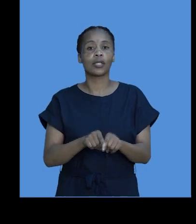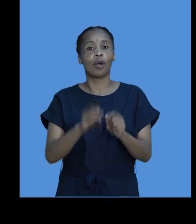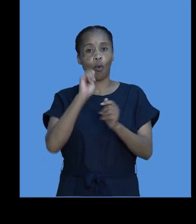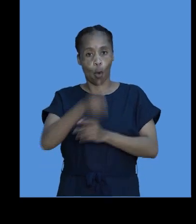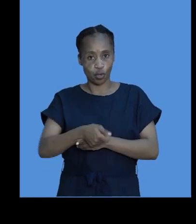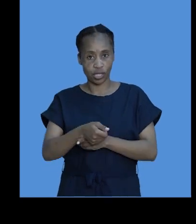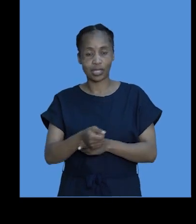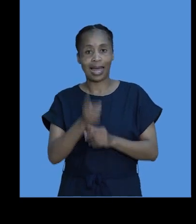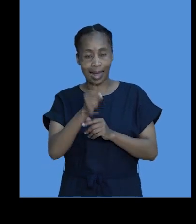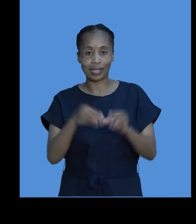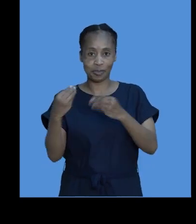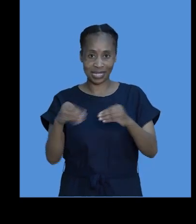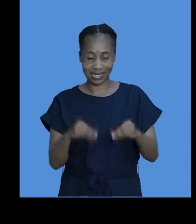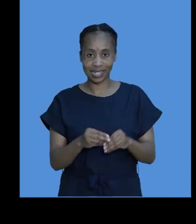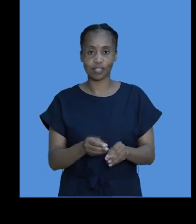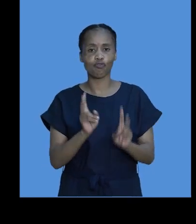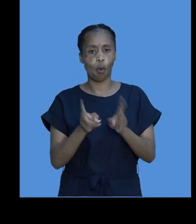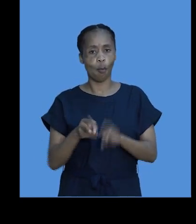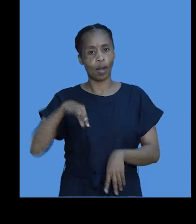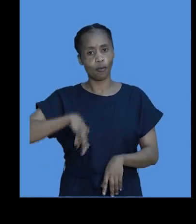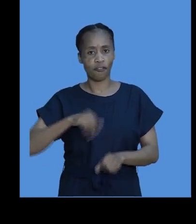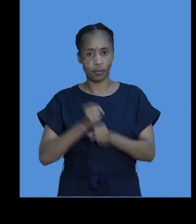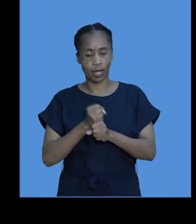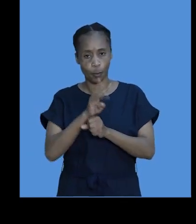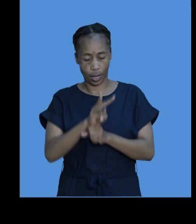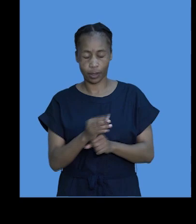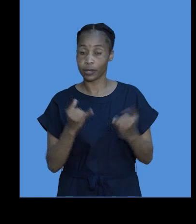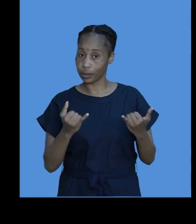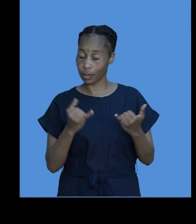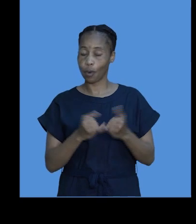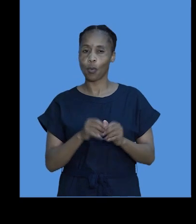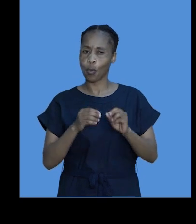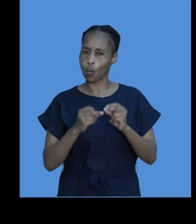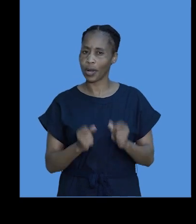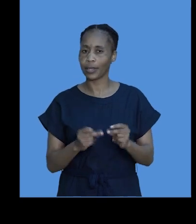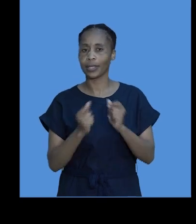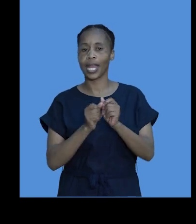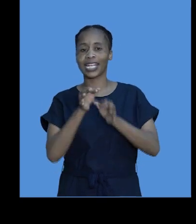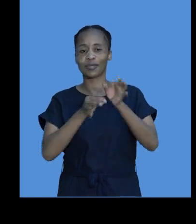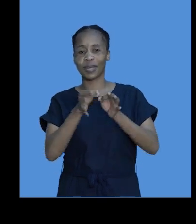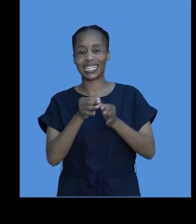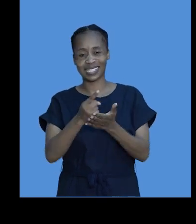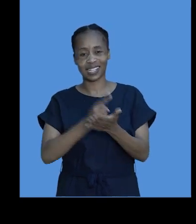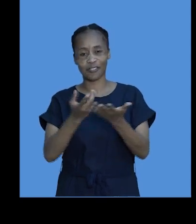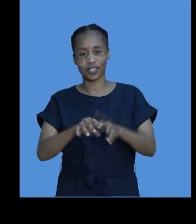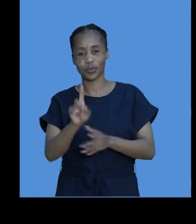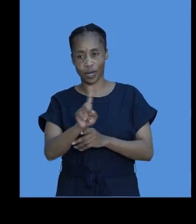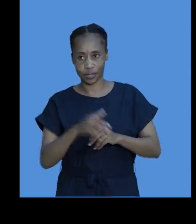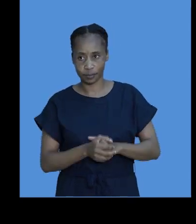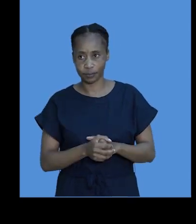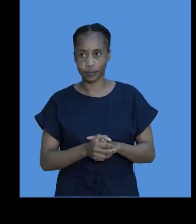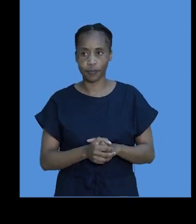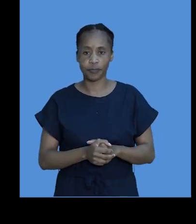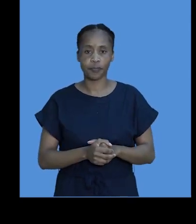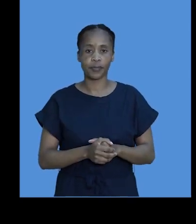normal profit. Now let's just look at a diagram quickly to explain what we just discussed there. So